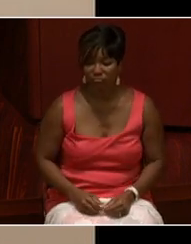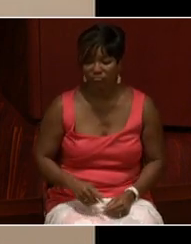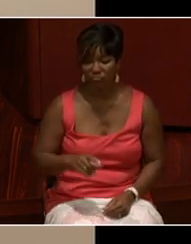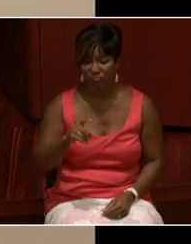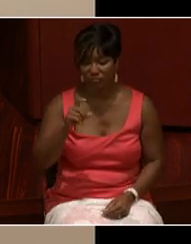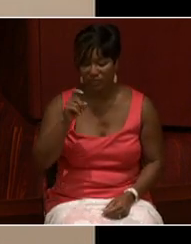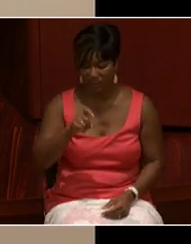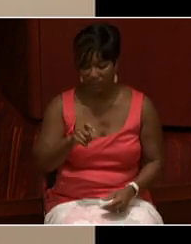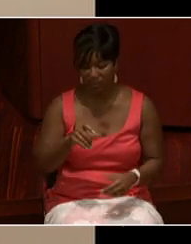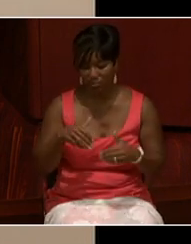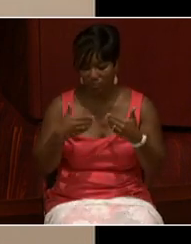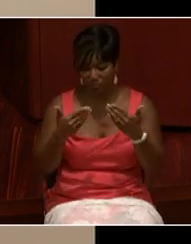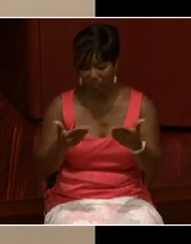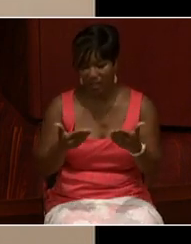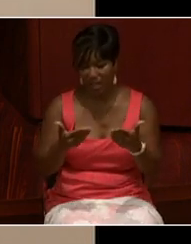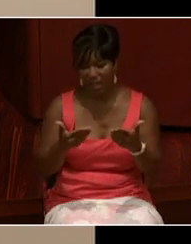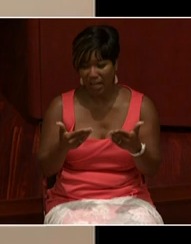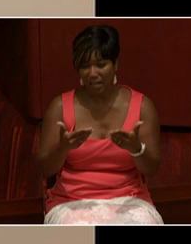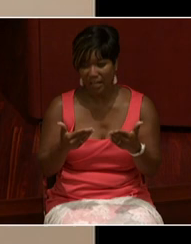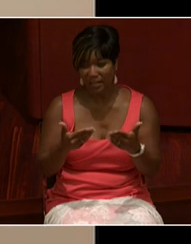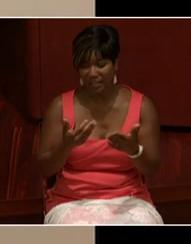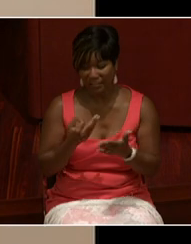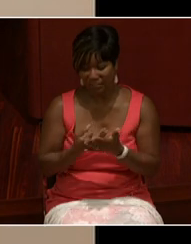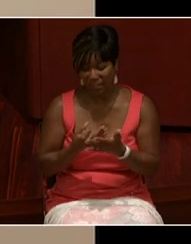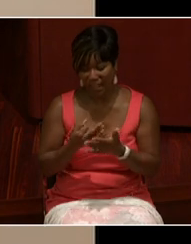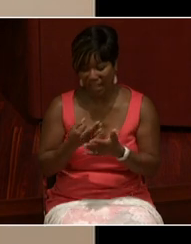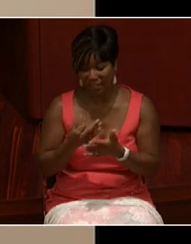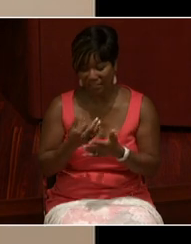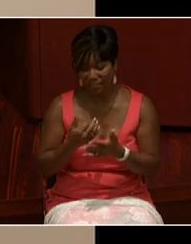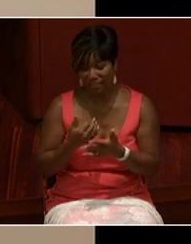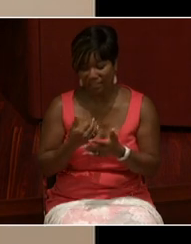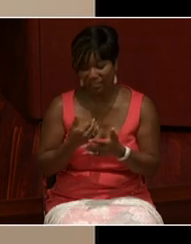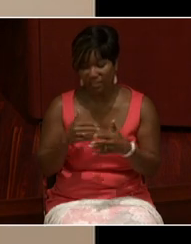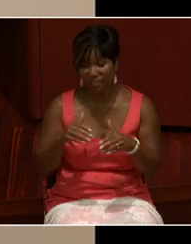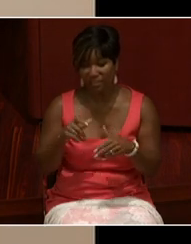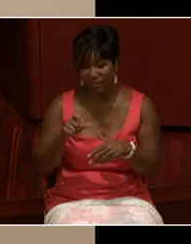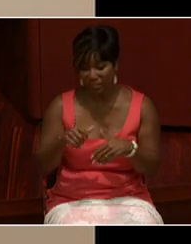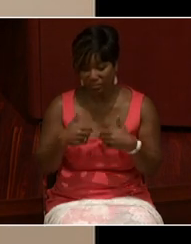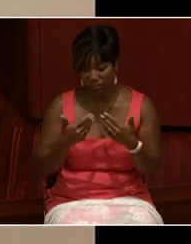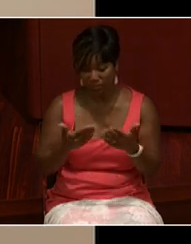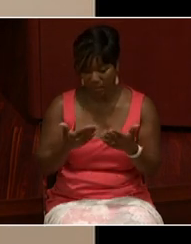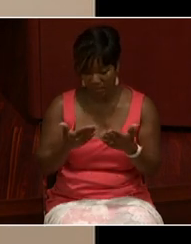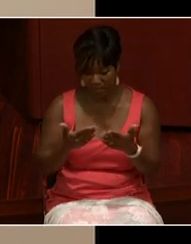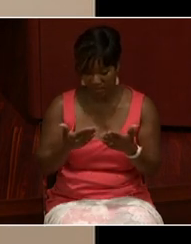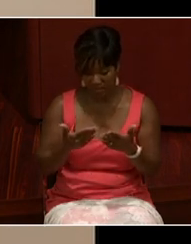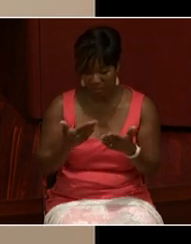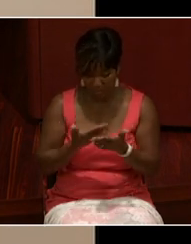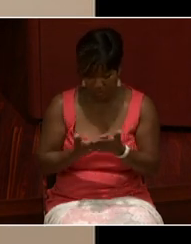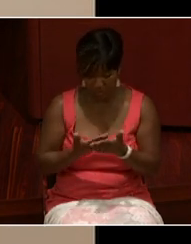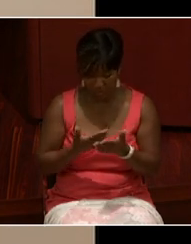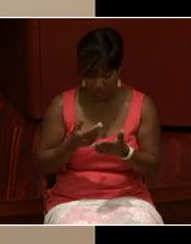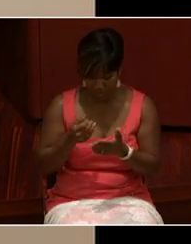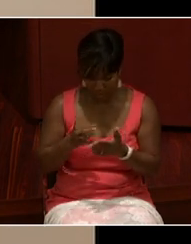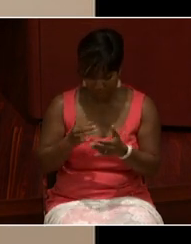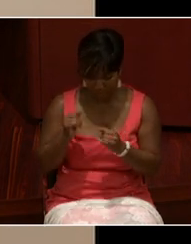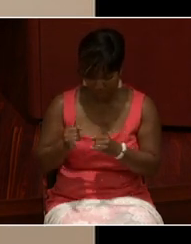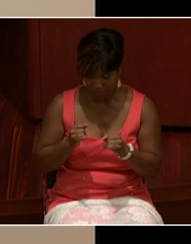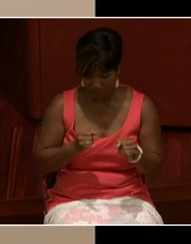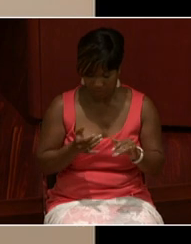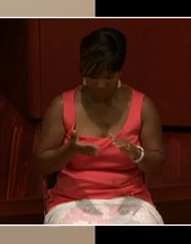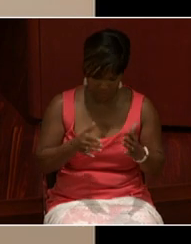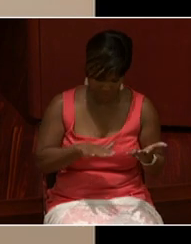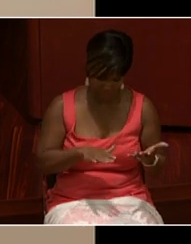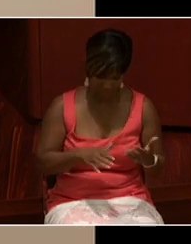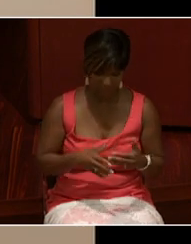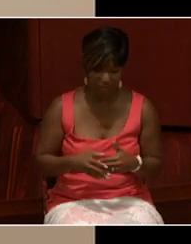to provide, if that's the case, what you're asking for next of kin, you just need to provide proof whether an individual is dead,